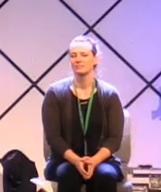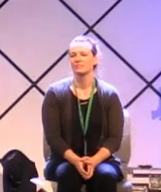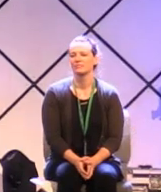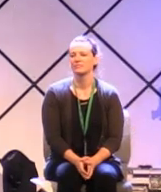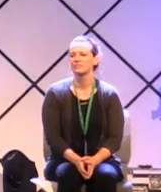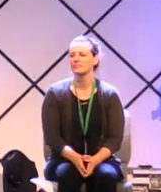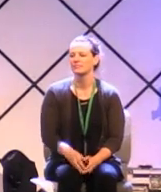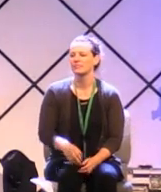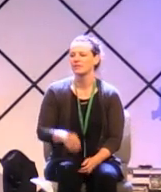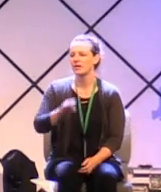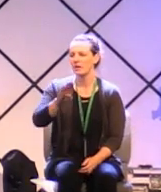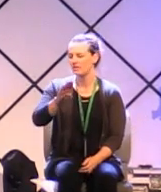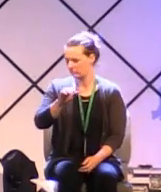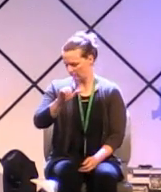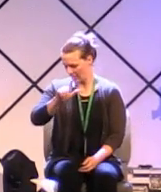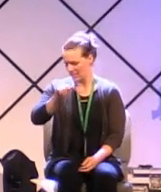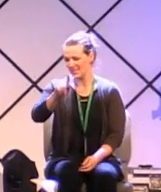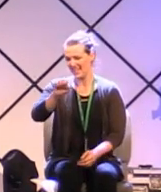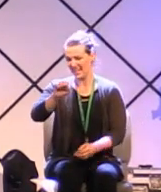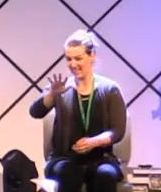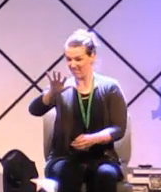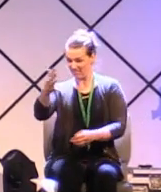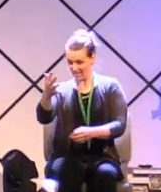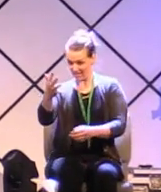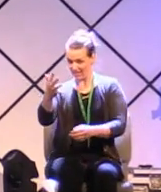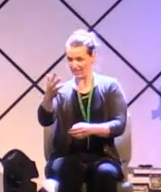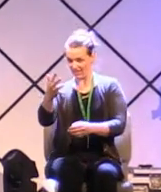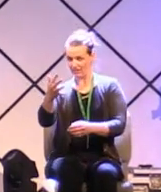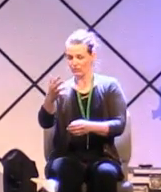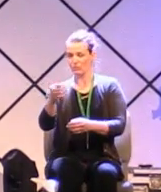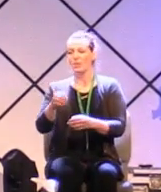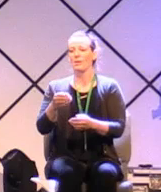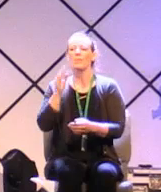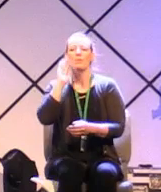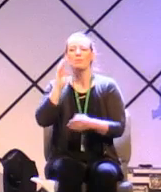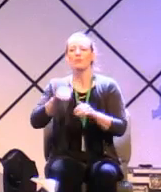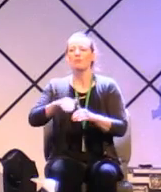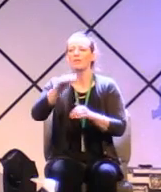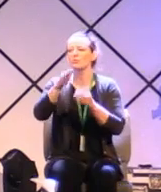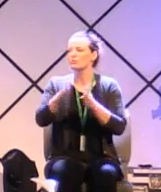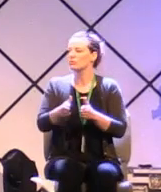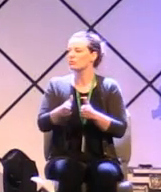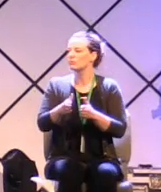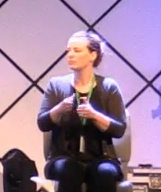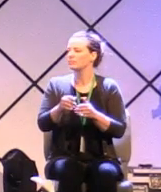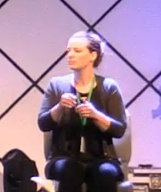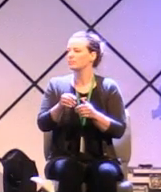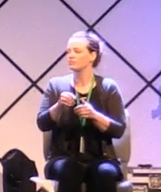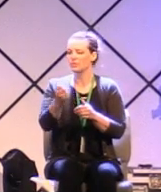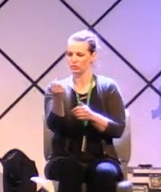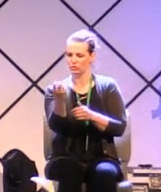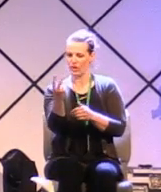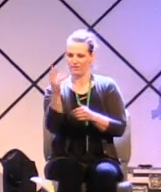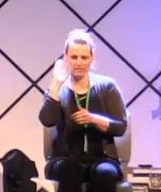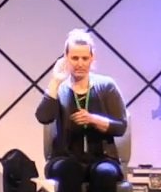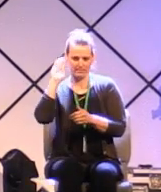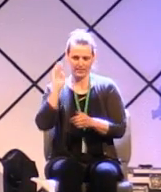And Knight the fifth, raised by Carly and Hazel Firmer of Shingle Springs, California, Carly's 12th